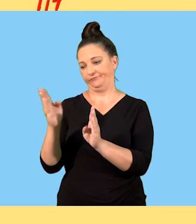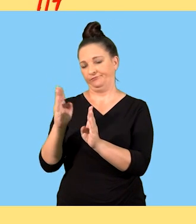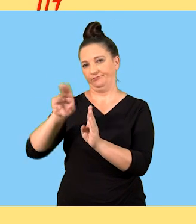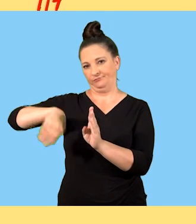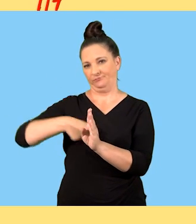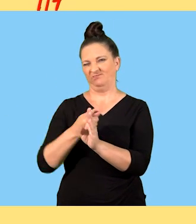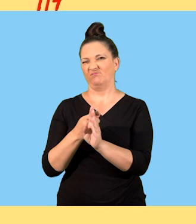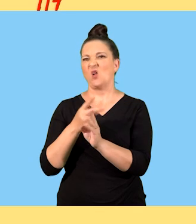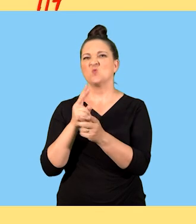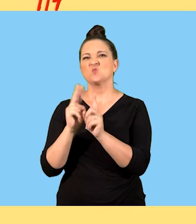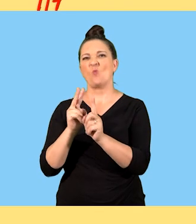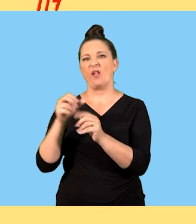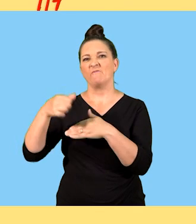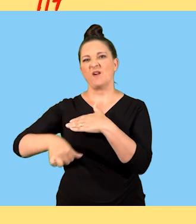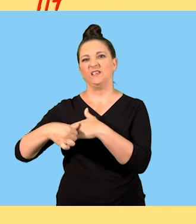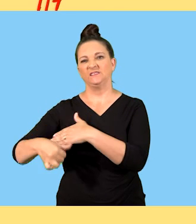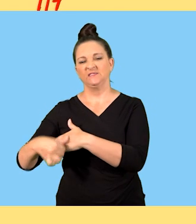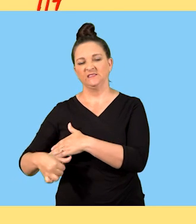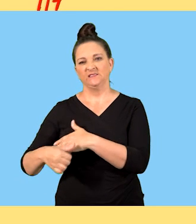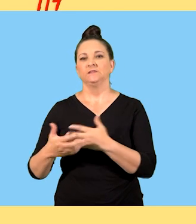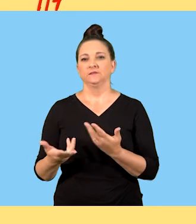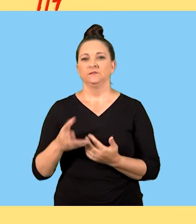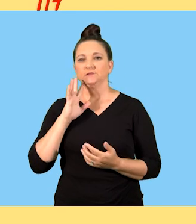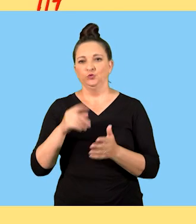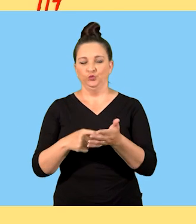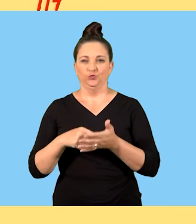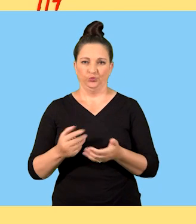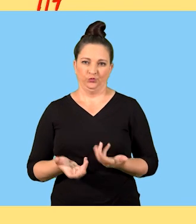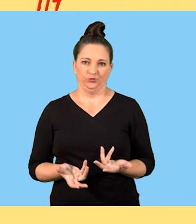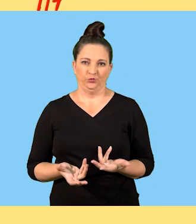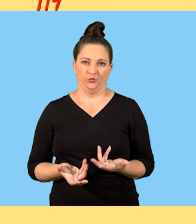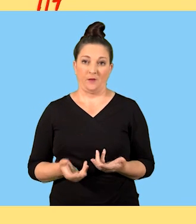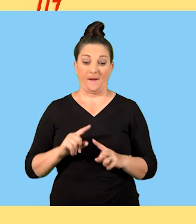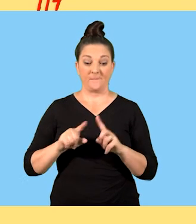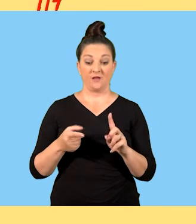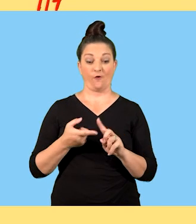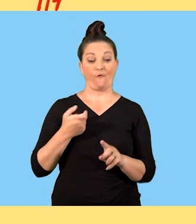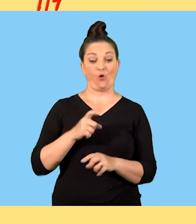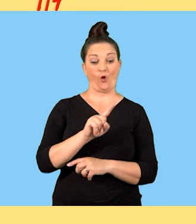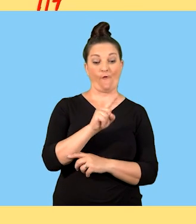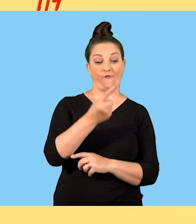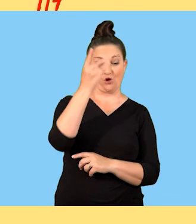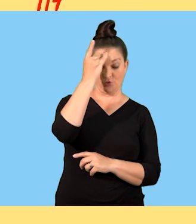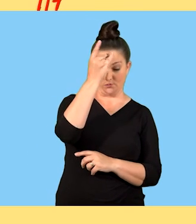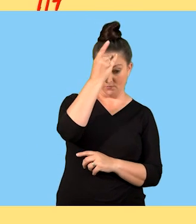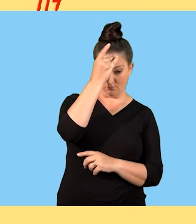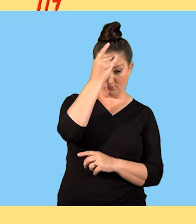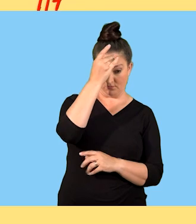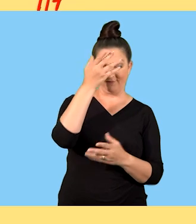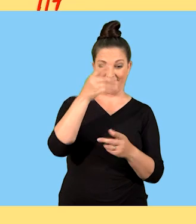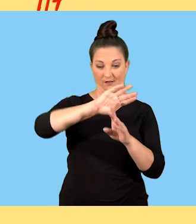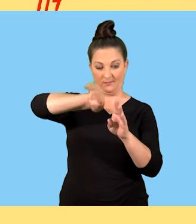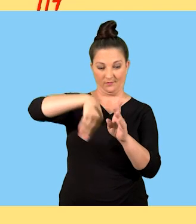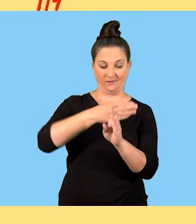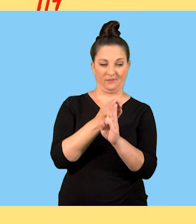Therefore, this will give us 12 months here. I'll repeat again. Our financial year begins on the 1st of March. It ends